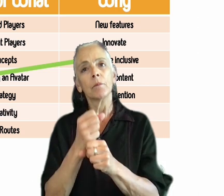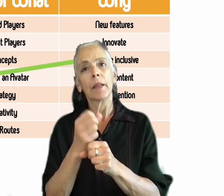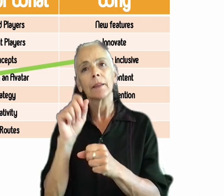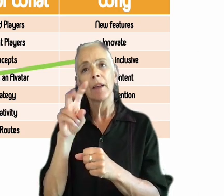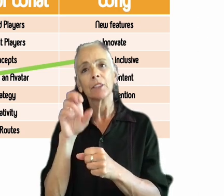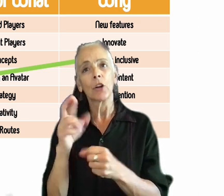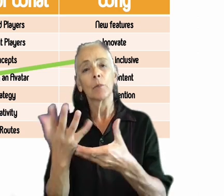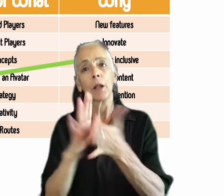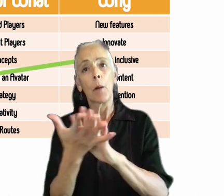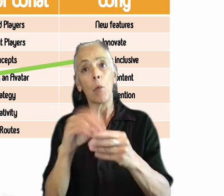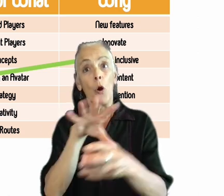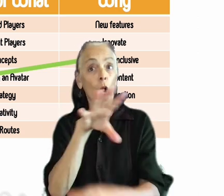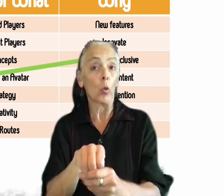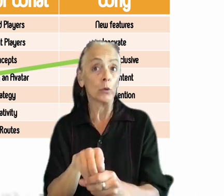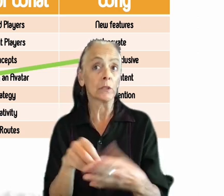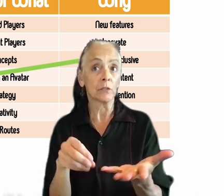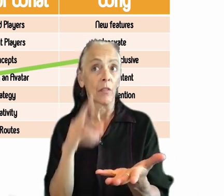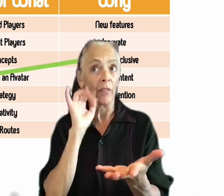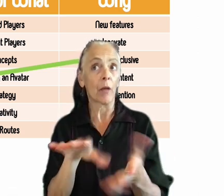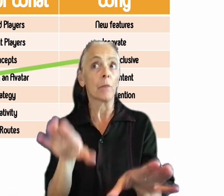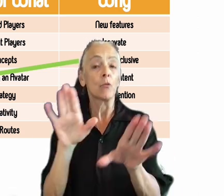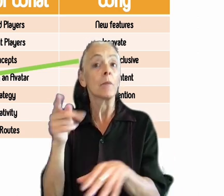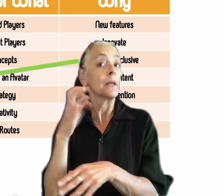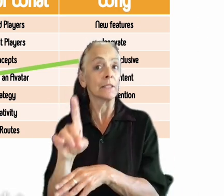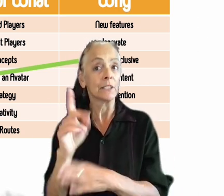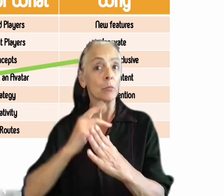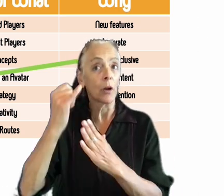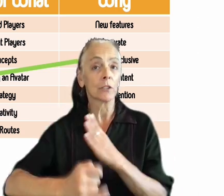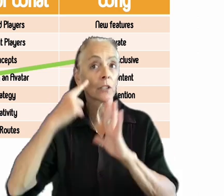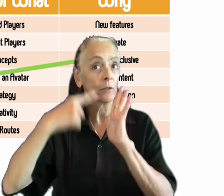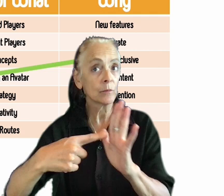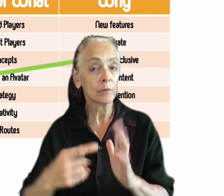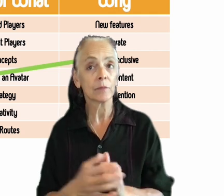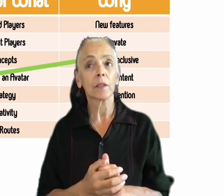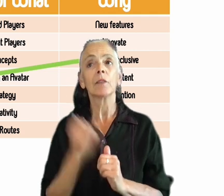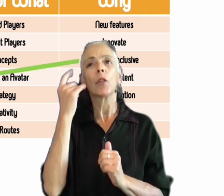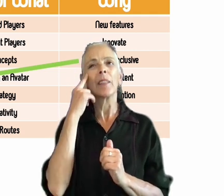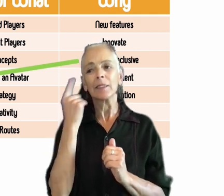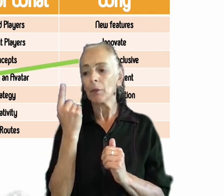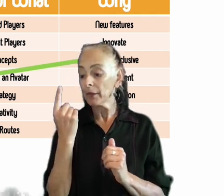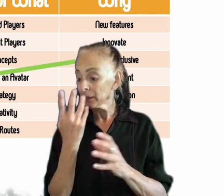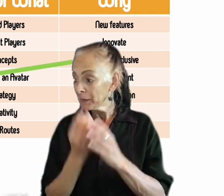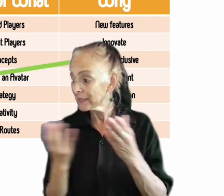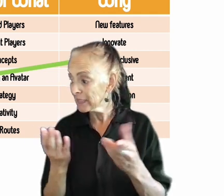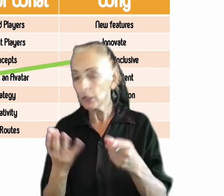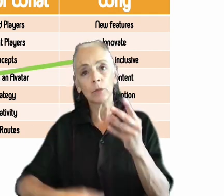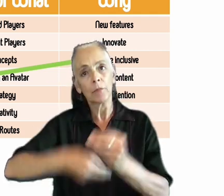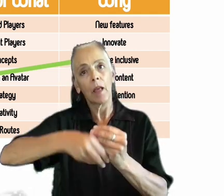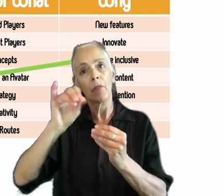inclusive i think that'd be a great phd project perhaps if you think there are parts missing here just add them all you